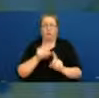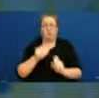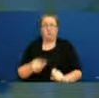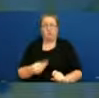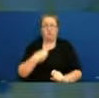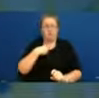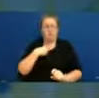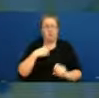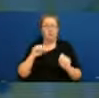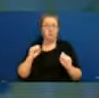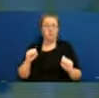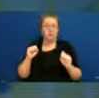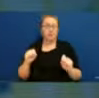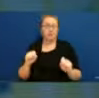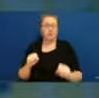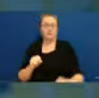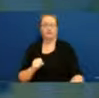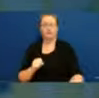contact with.